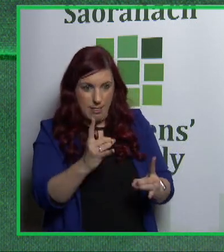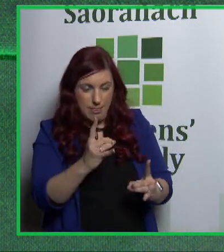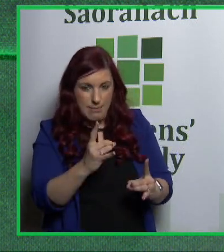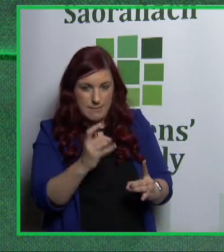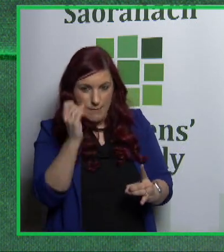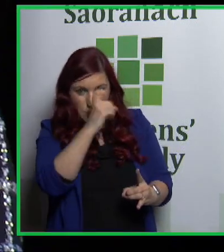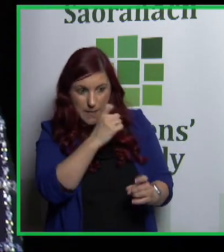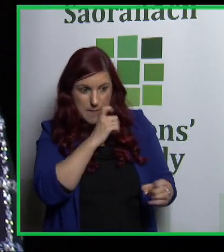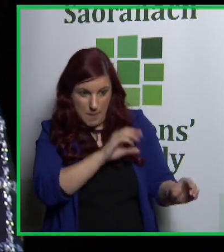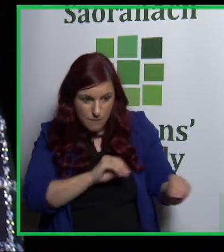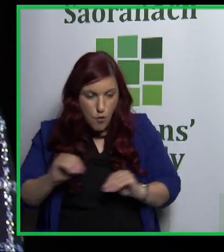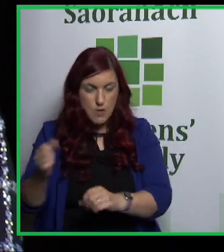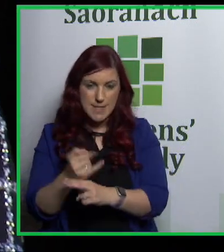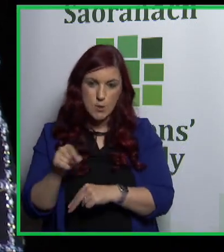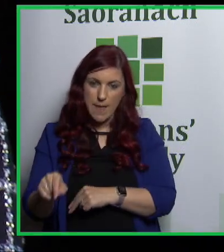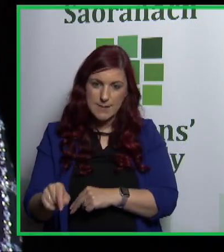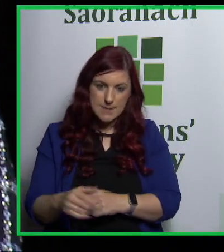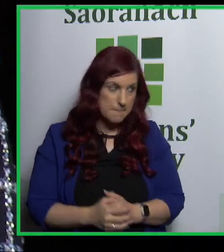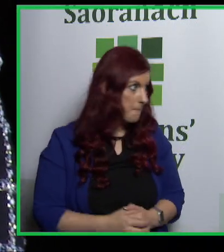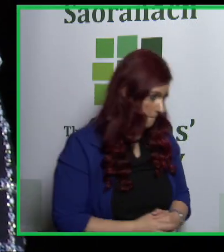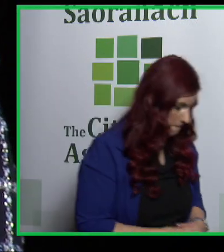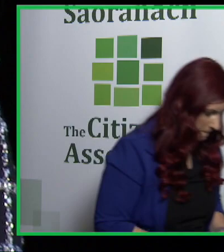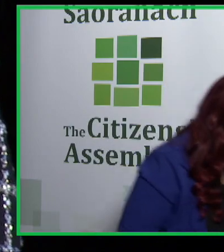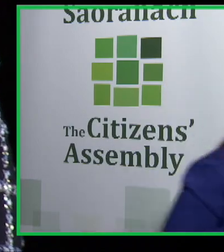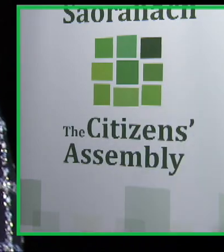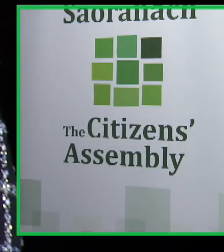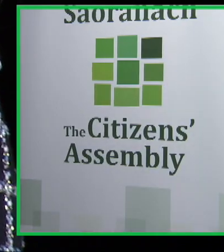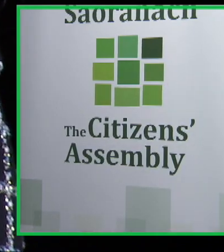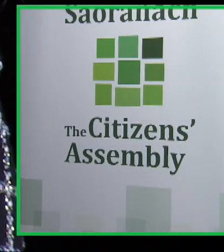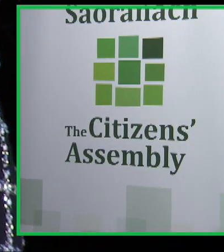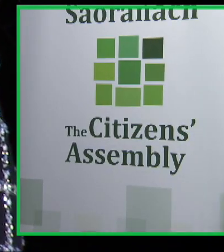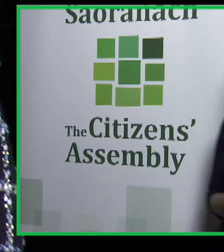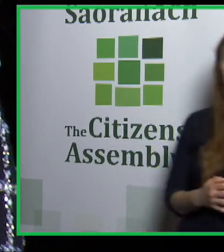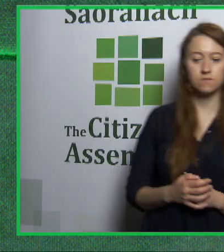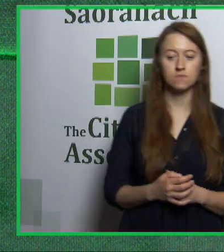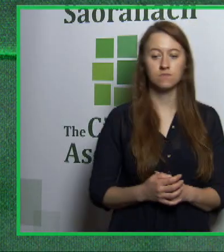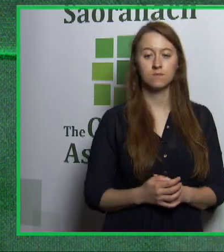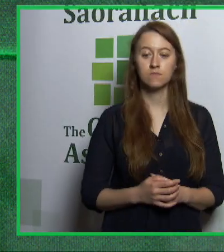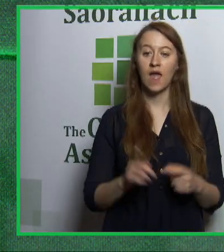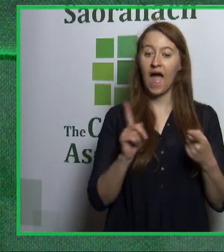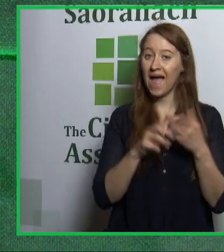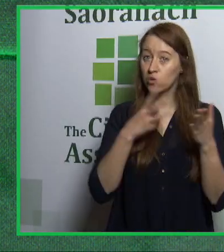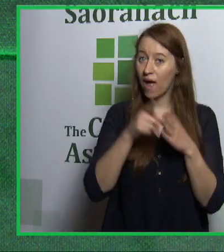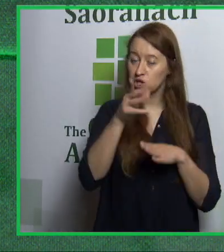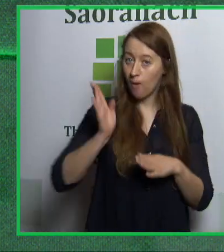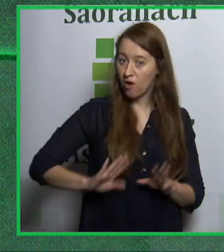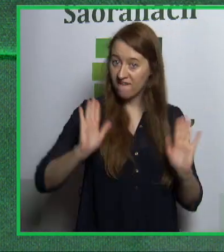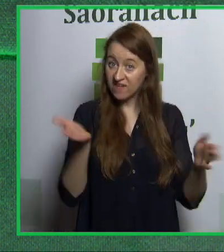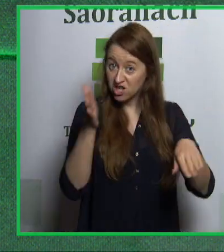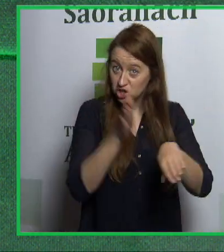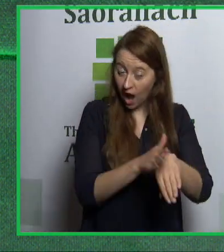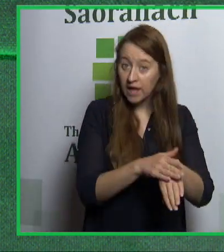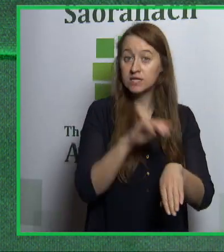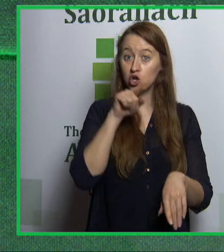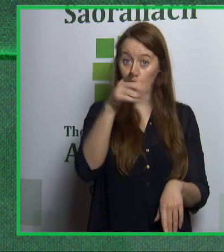side. It's that messaging. Did Tig's death influence your attitude to drugs? Yes, definitely, but not in the way that you might